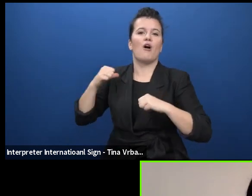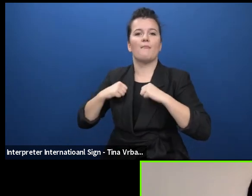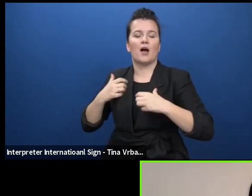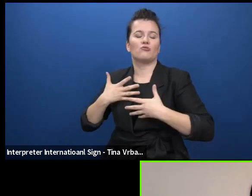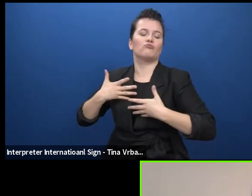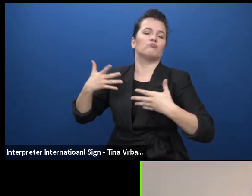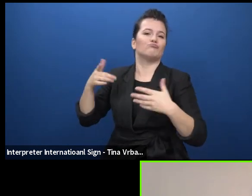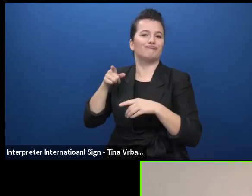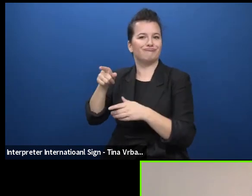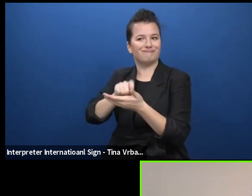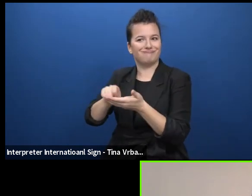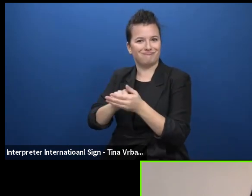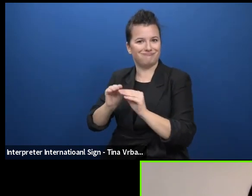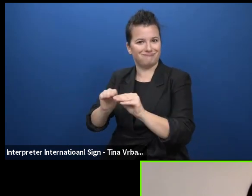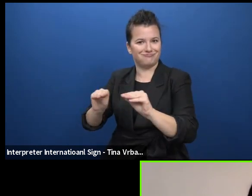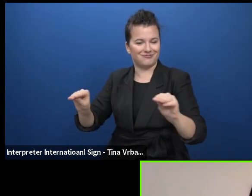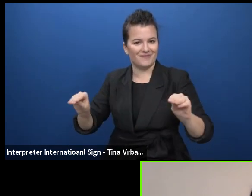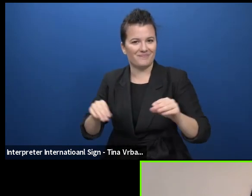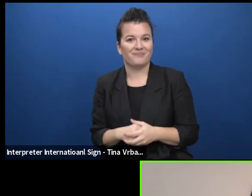Welcome, everybody.